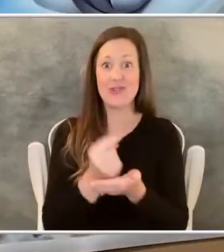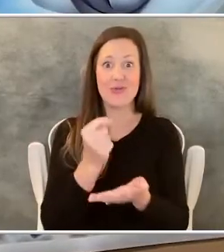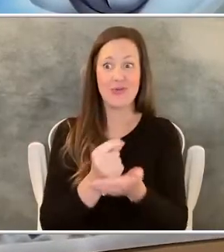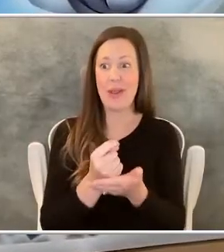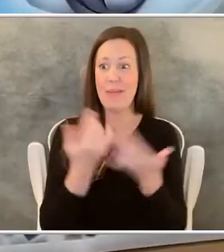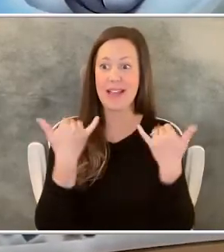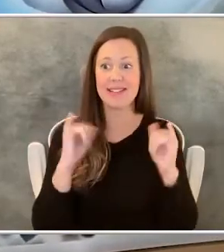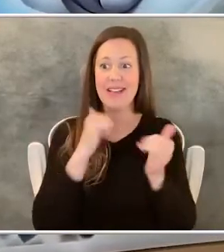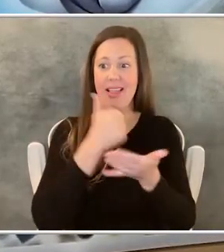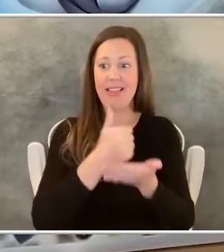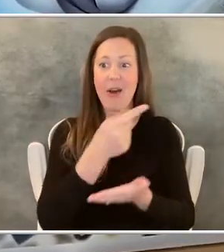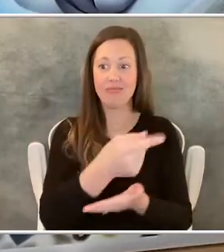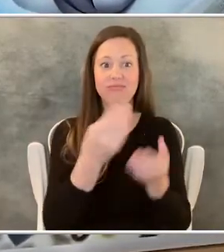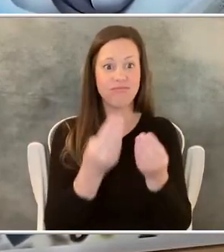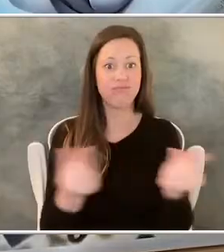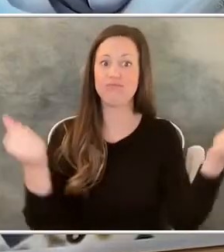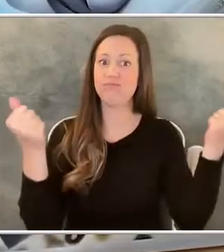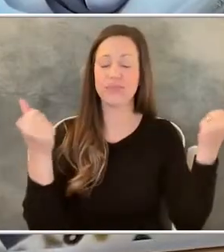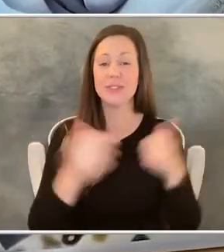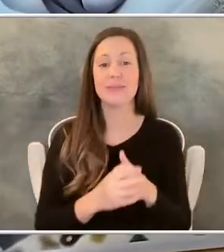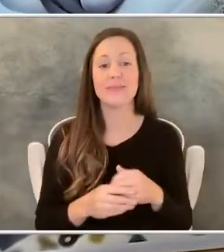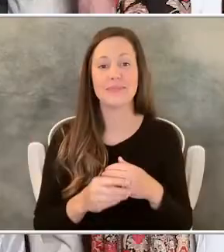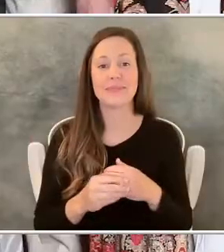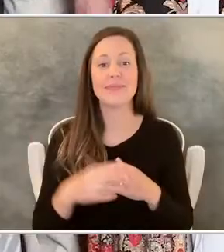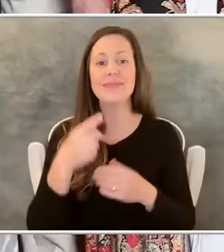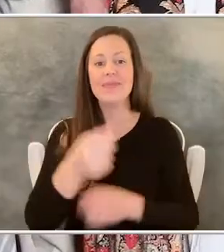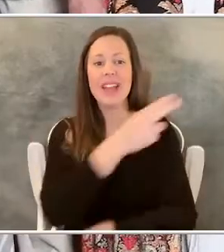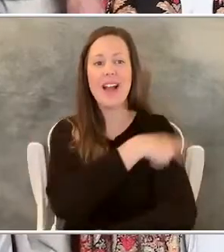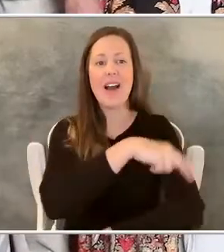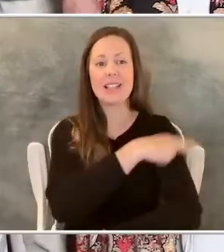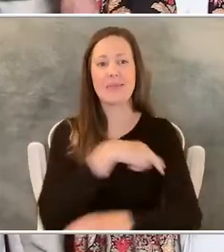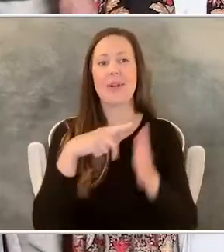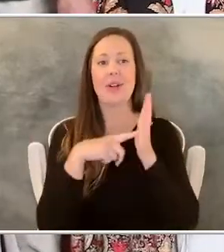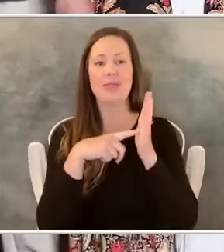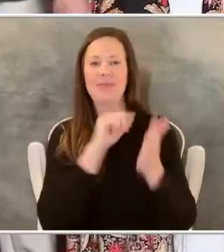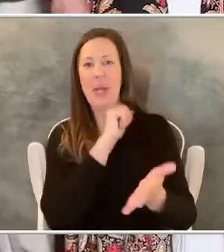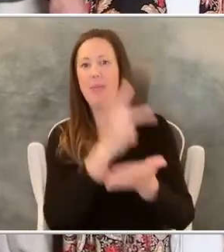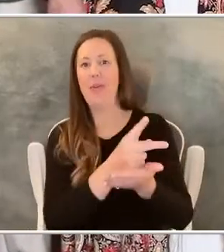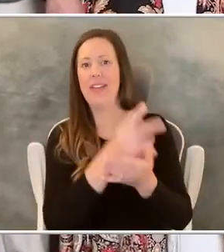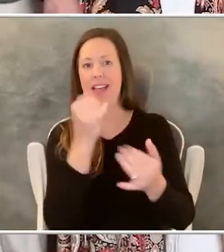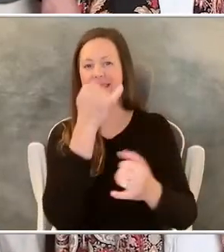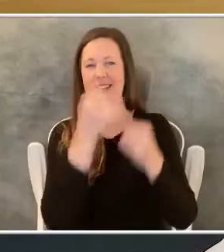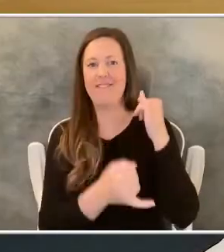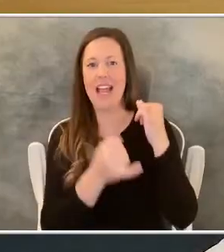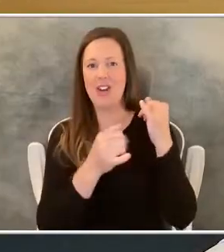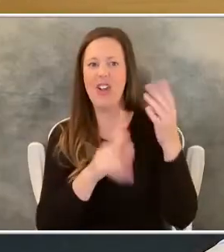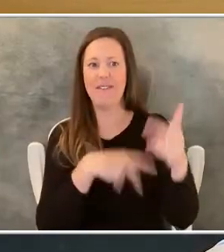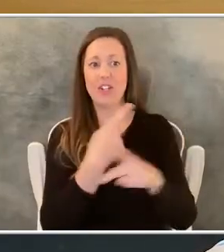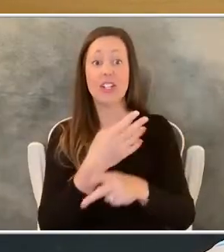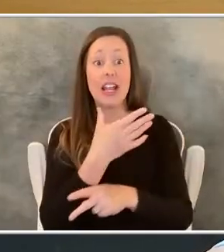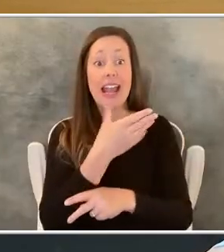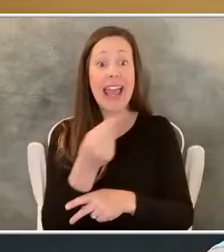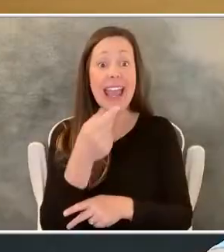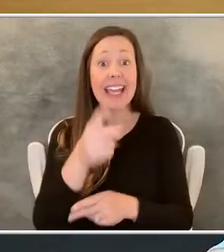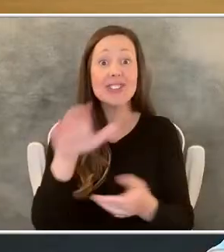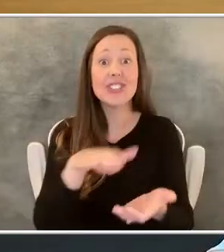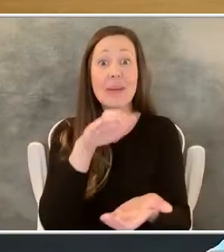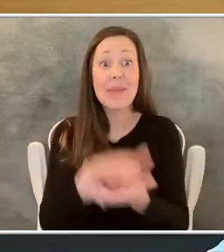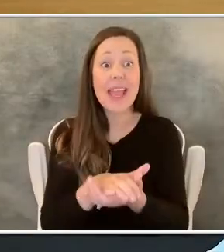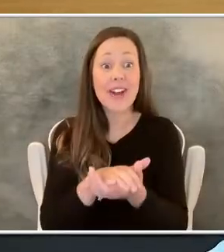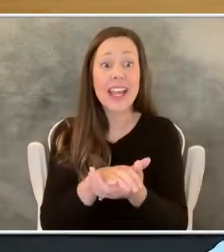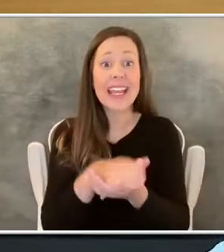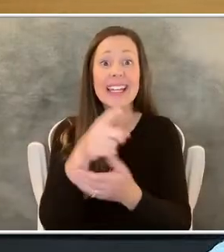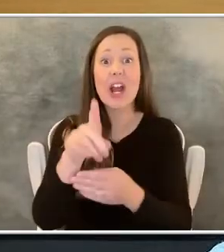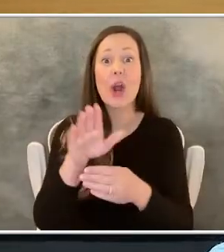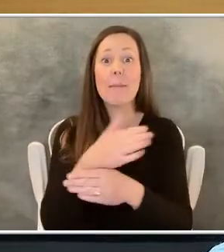in the hospital, approving the final version. Oh, and she married her partner of 20